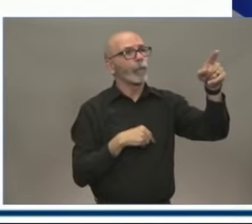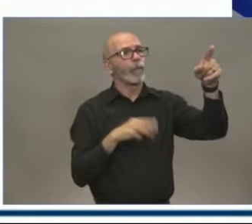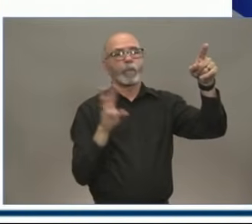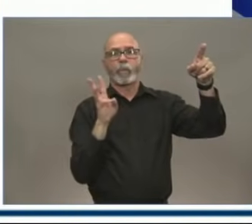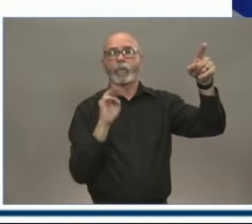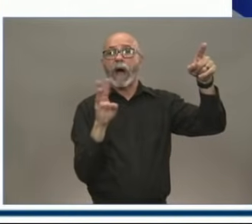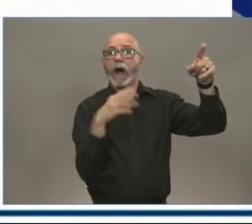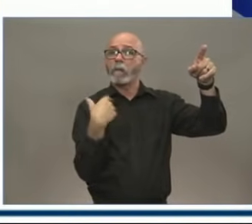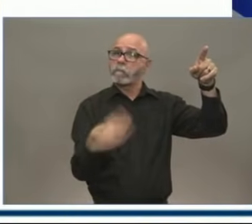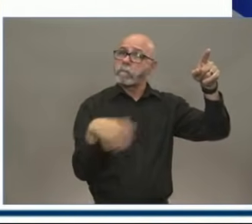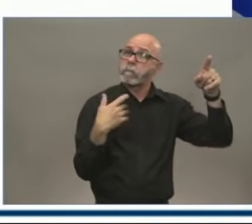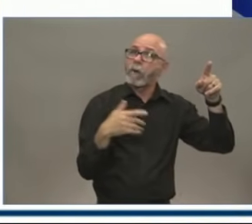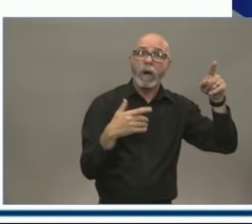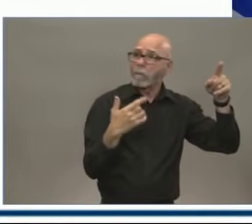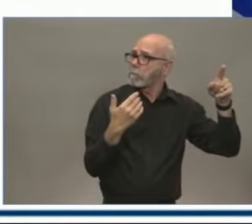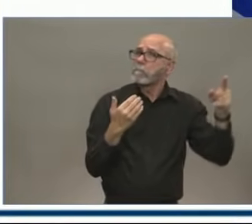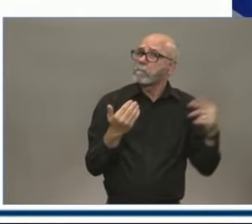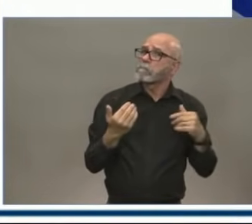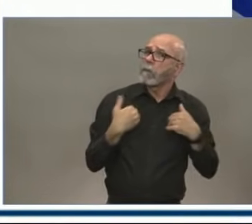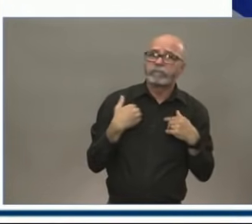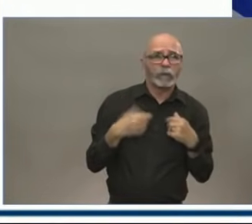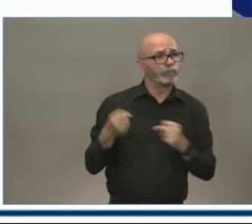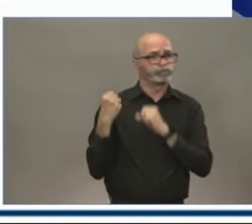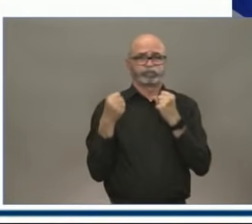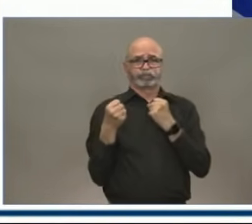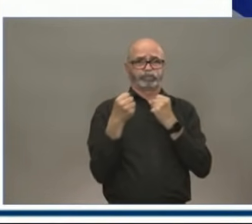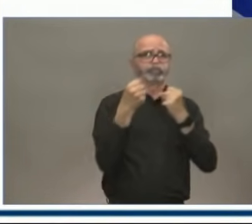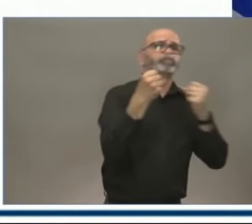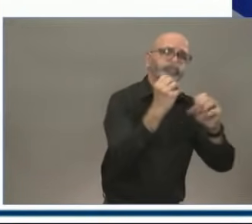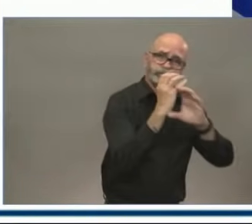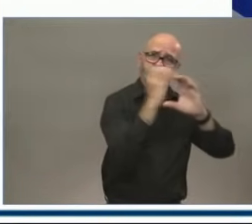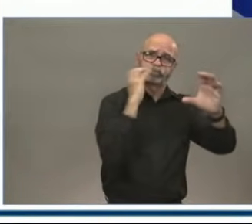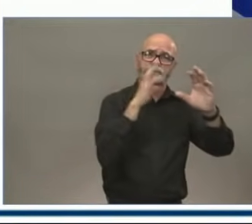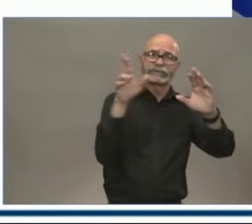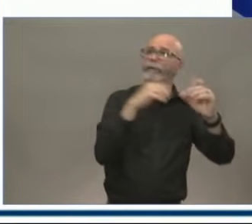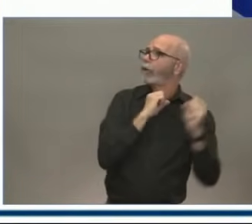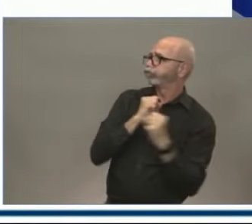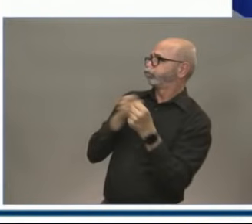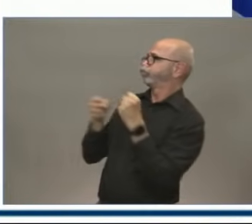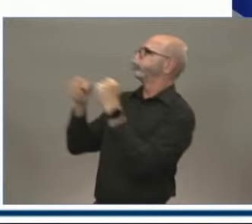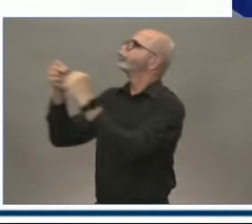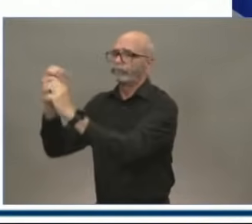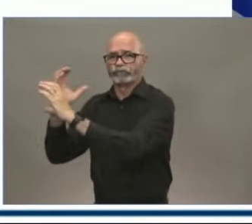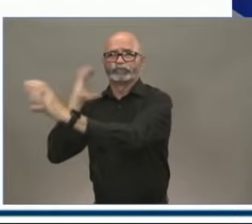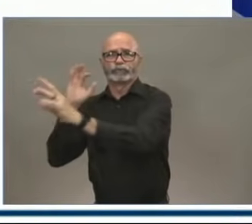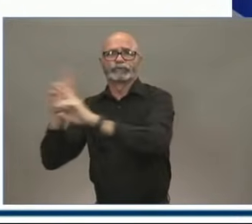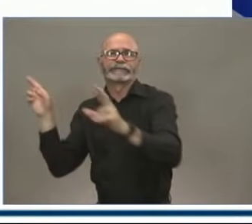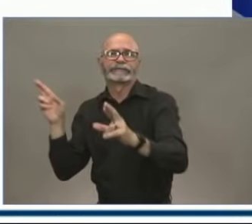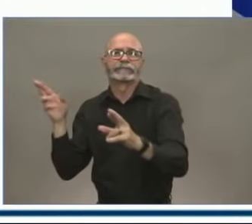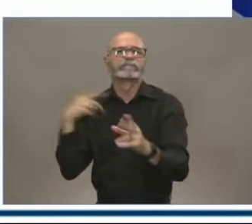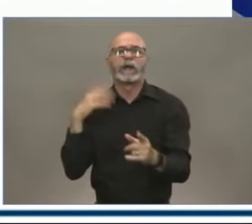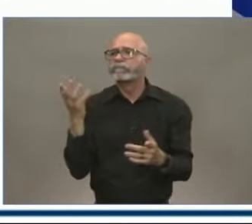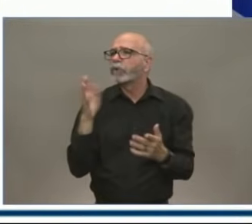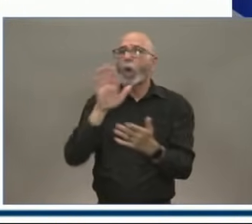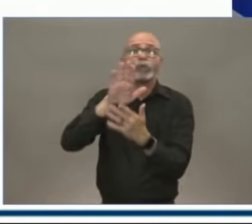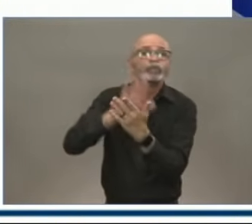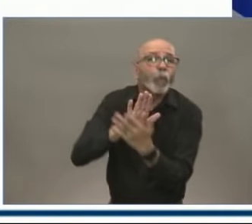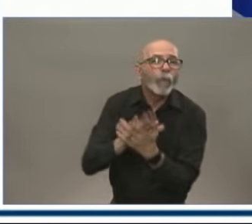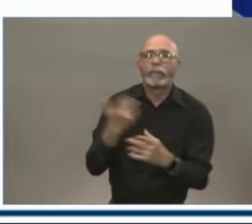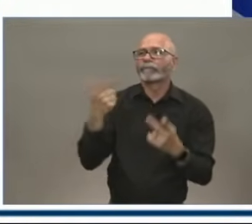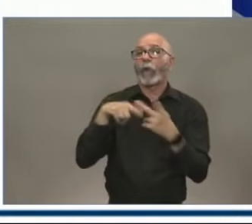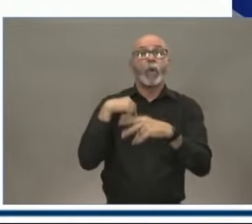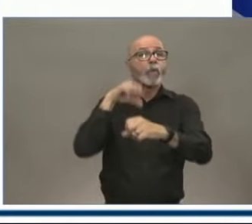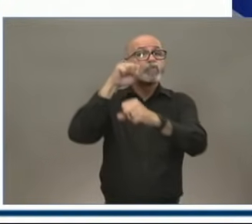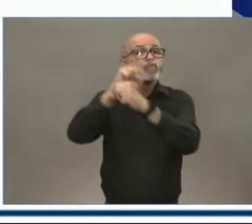we have these mobile units which can actually put us directly on a site. Whether it's a school, a work site, it allows us to, or if we see a particular area